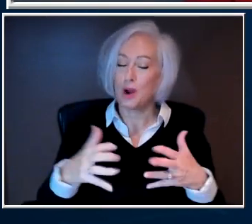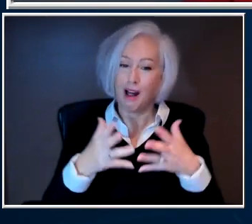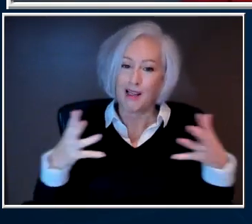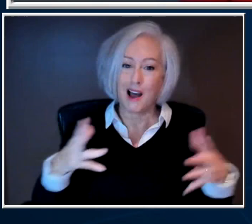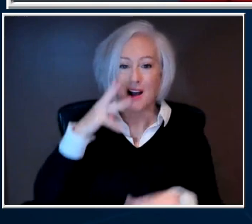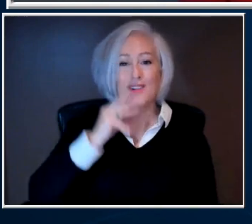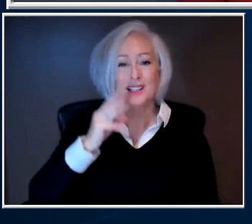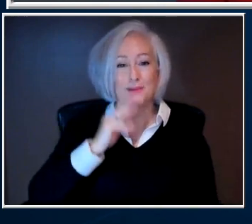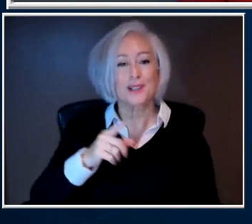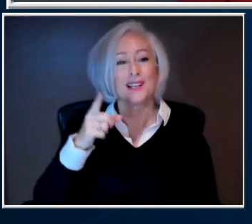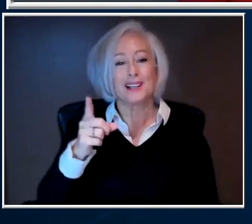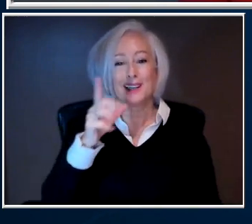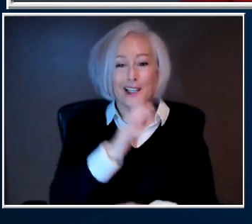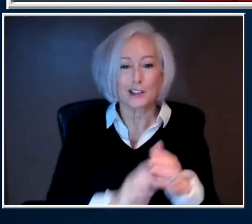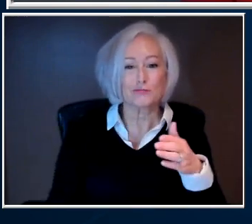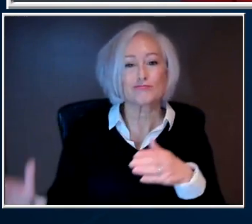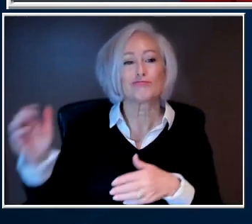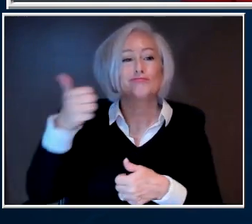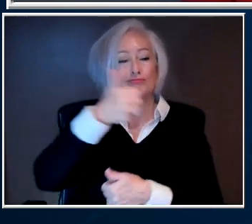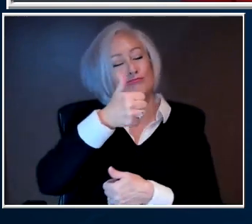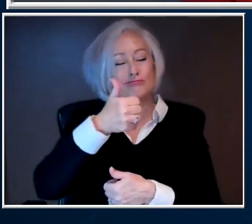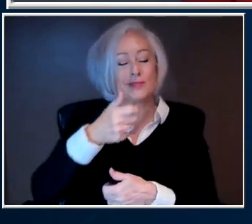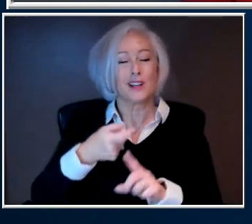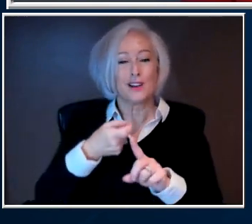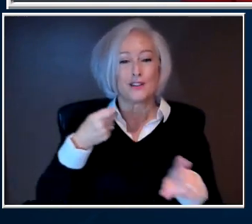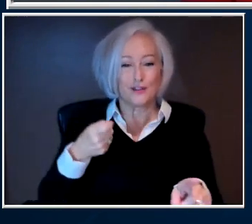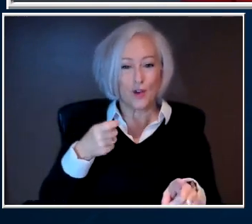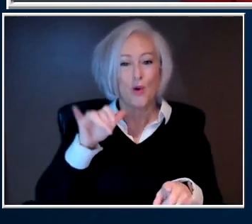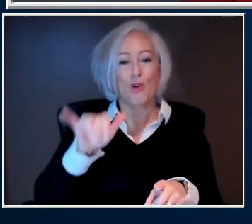sports venues. Dr. Allen, good morning.